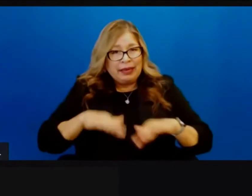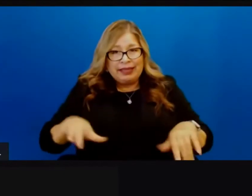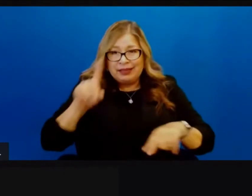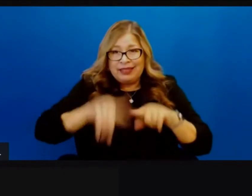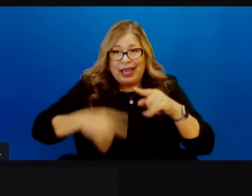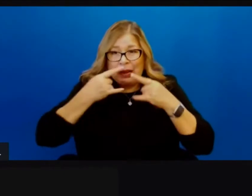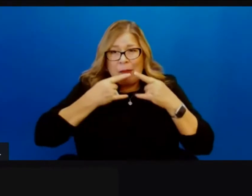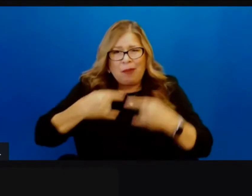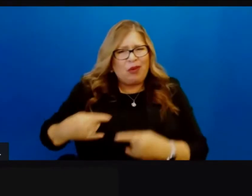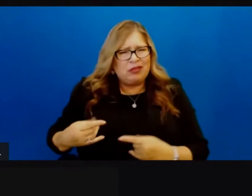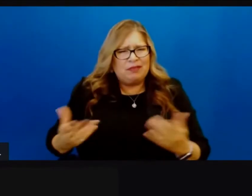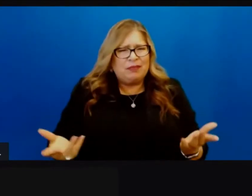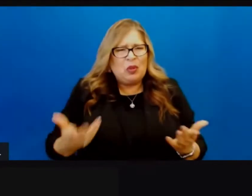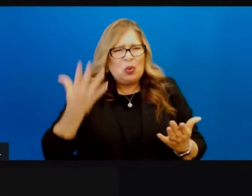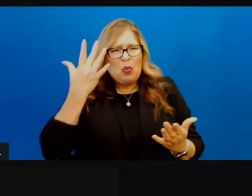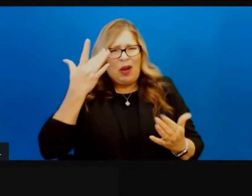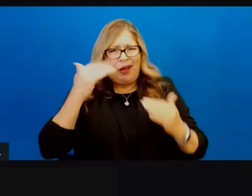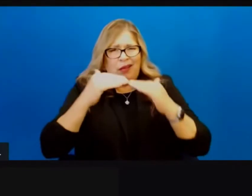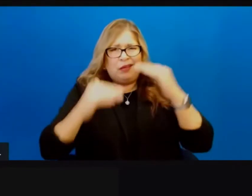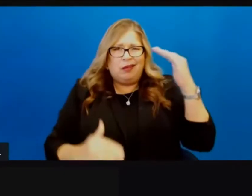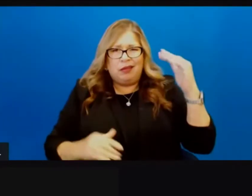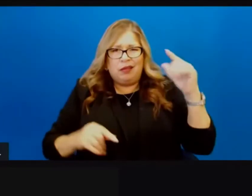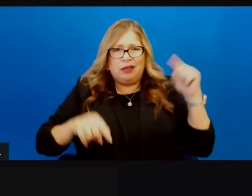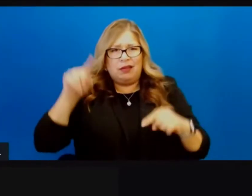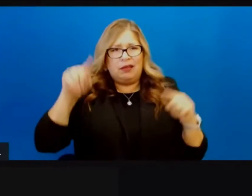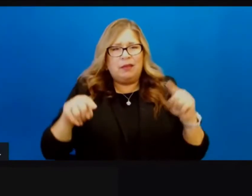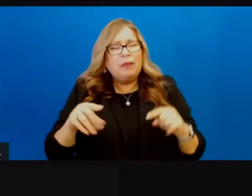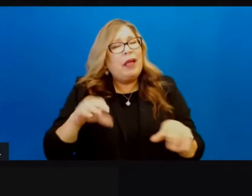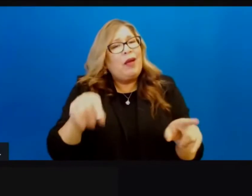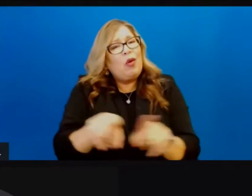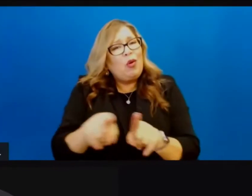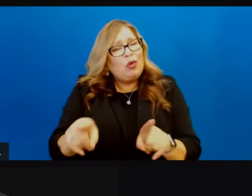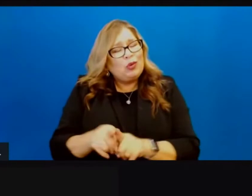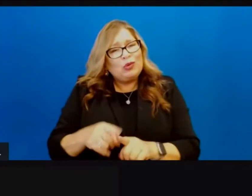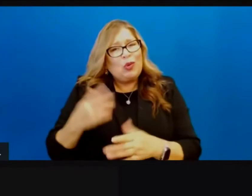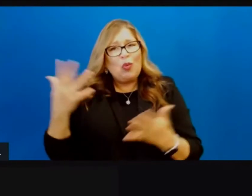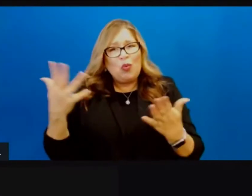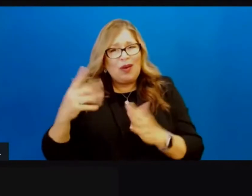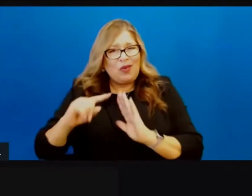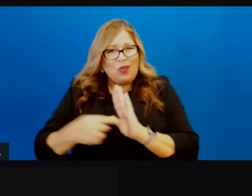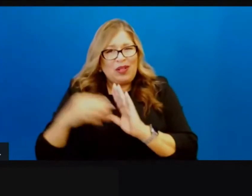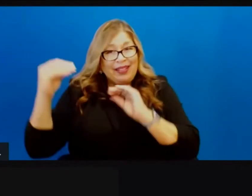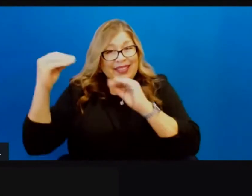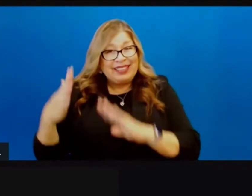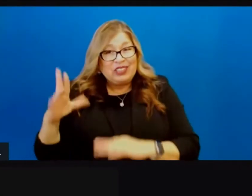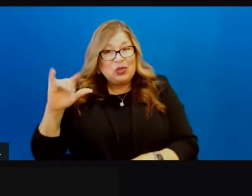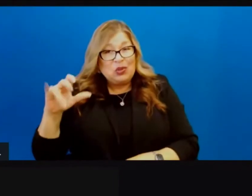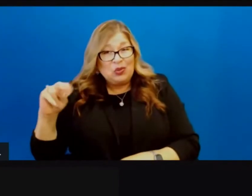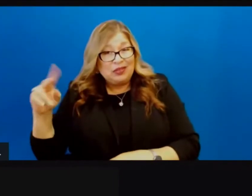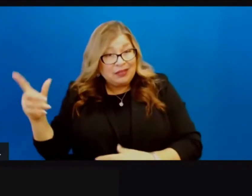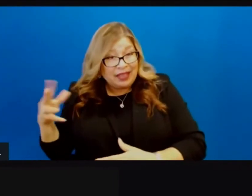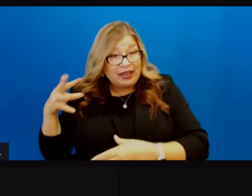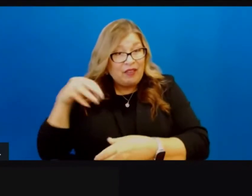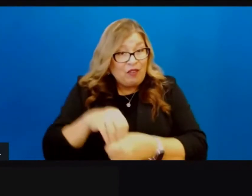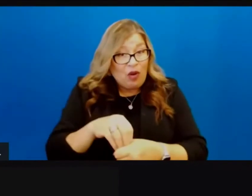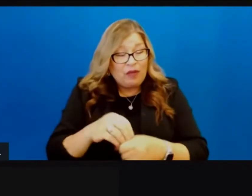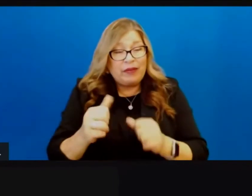the disparity and what role the teachers' unions have in negotiating this, if